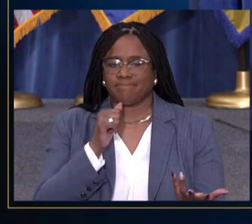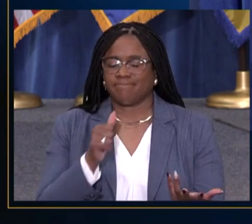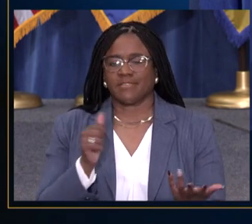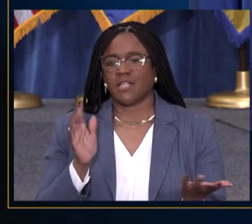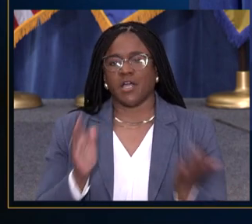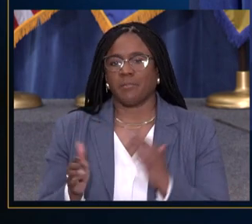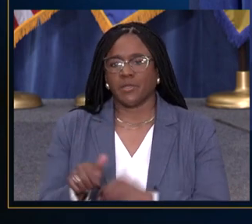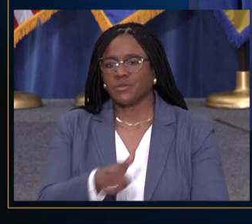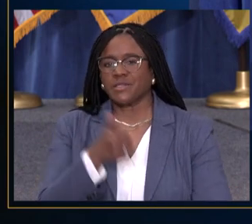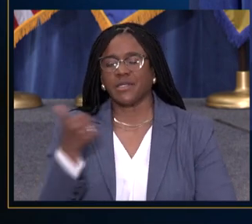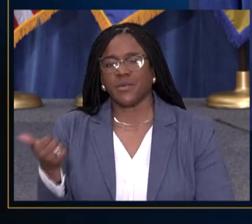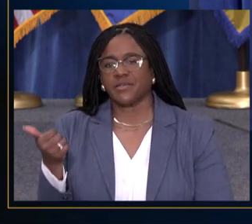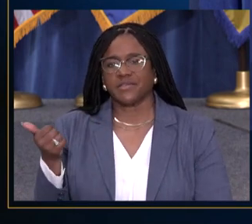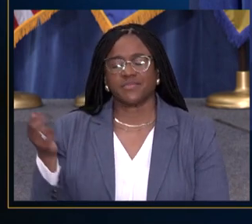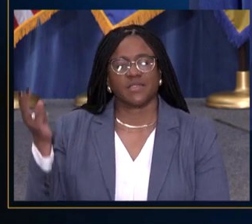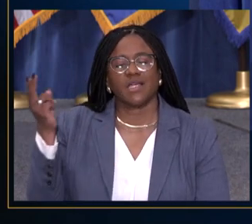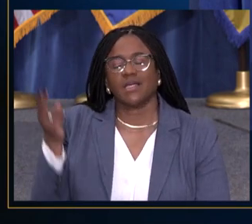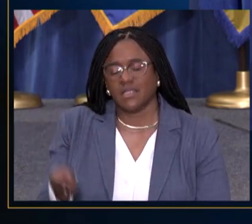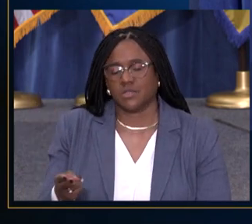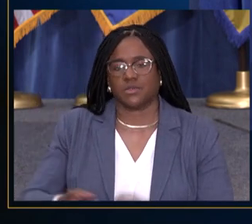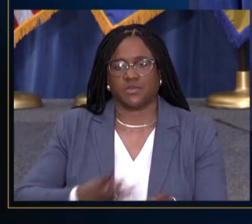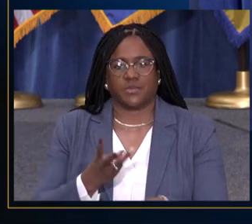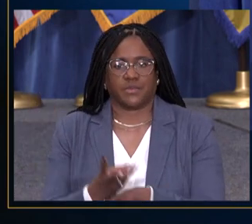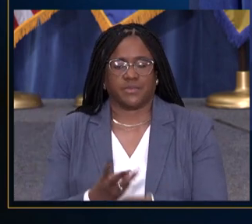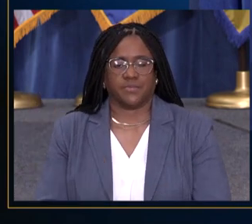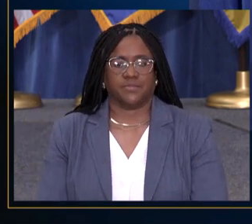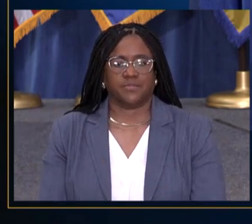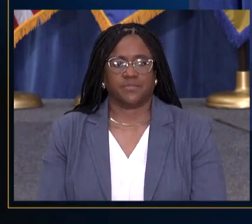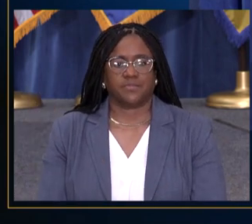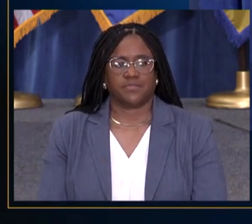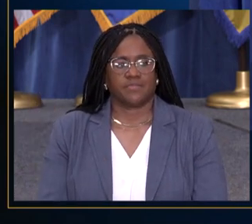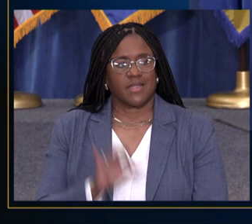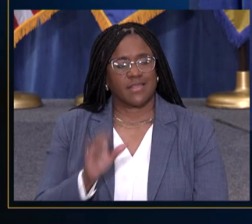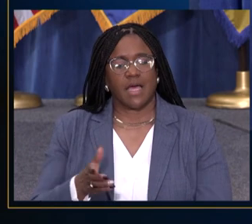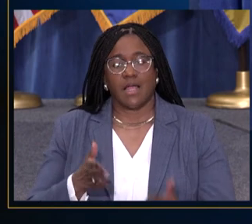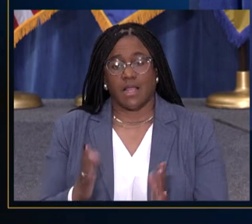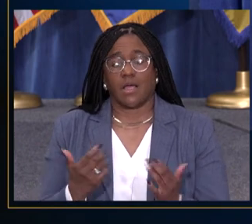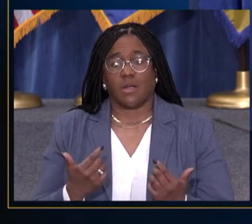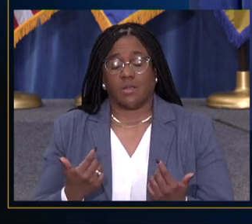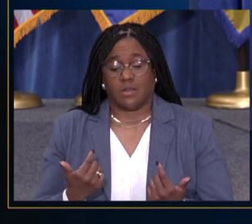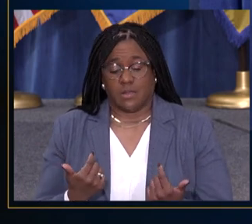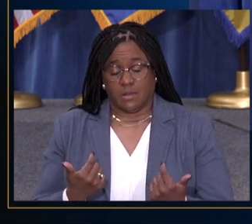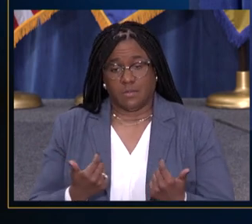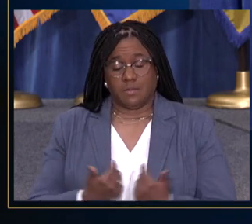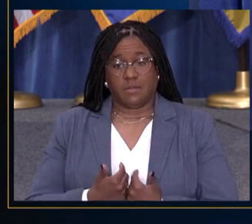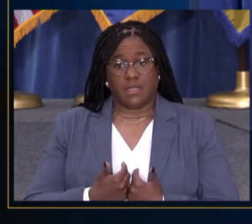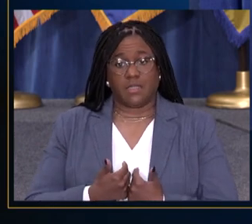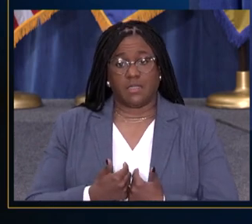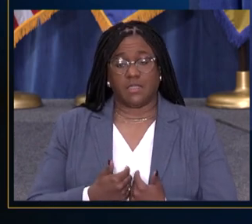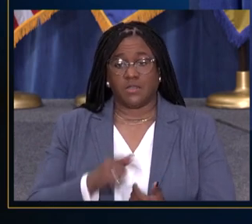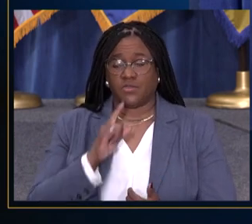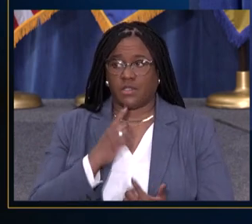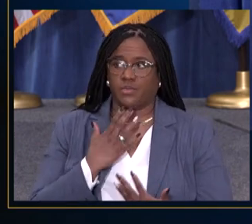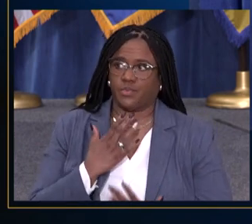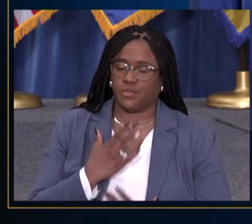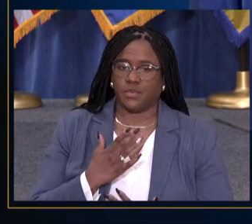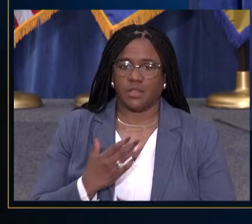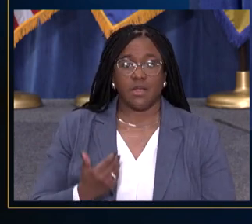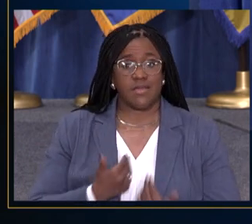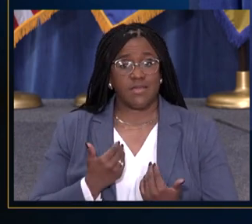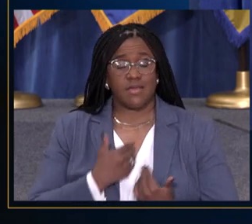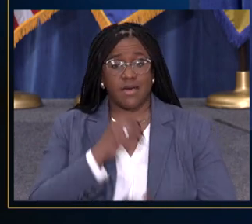else in the history of the world. And it's allowed me, and I'm so thankful, because at a very young